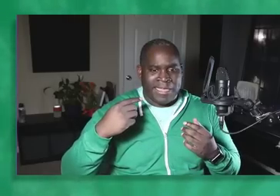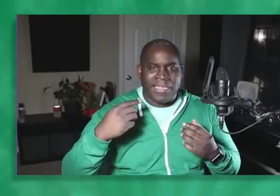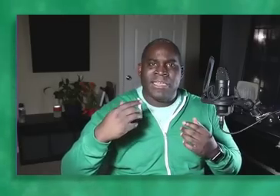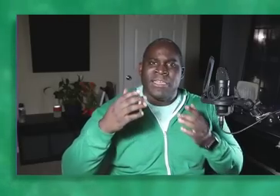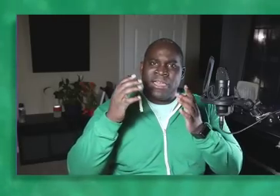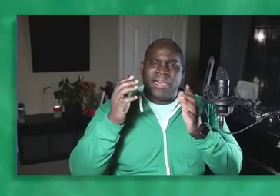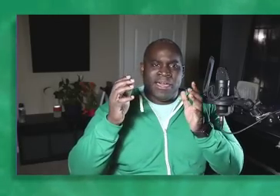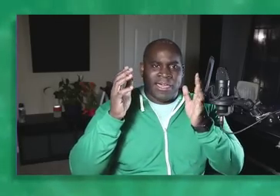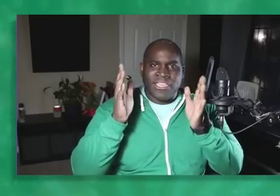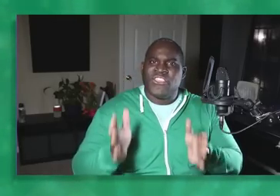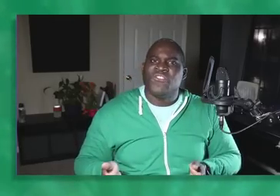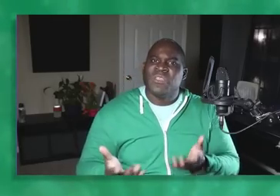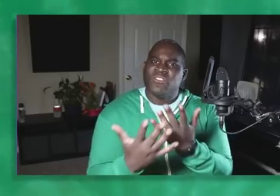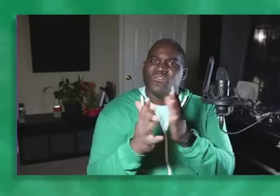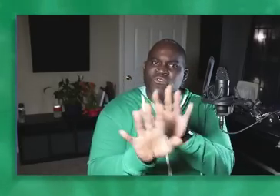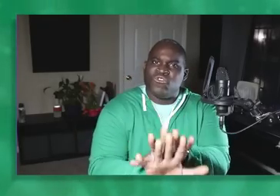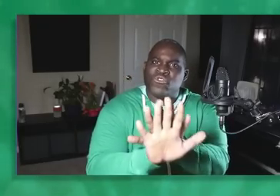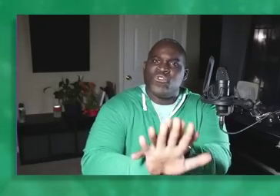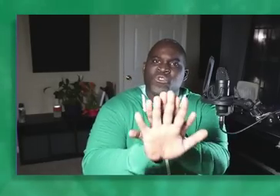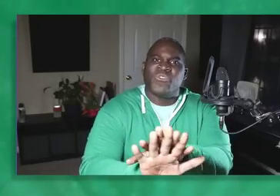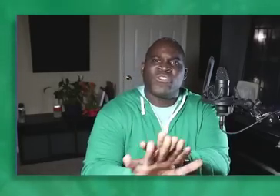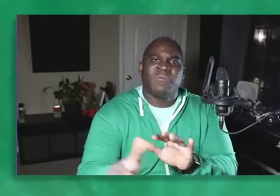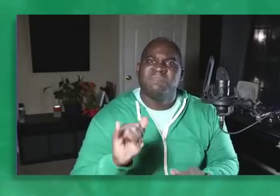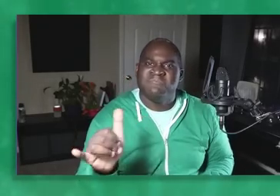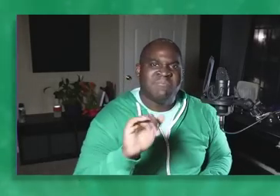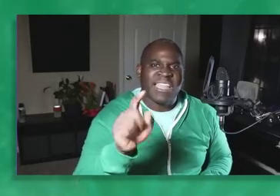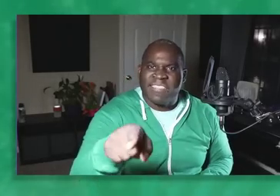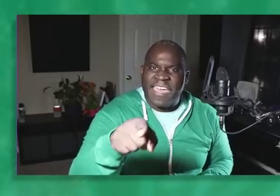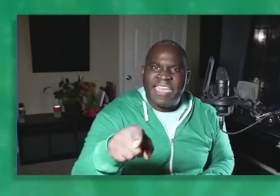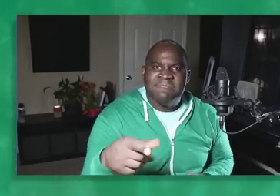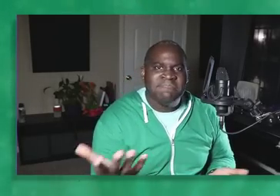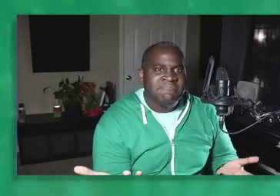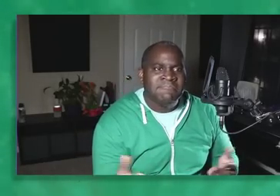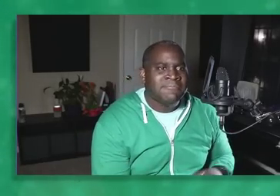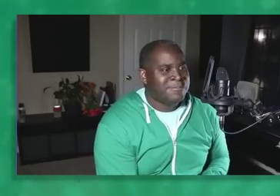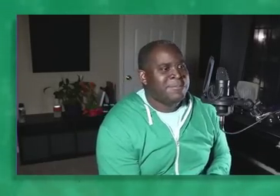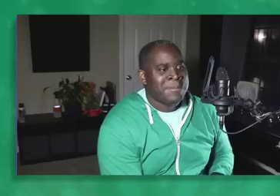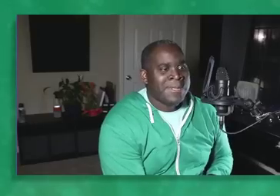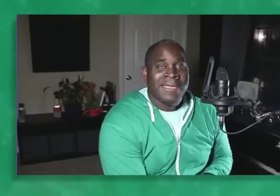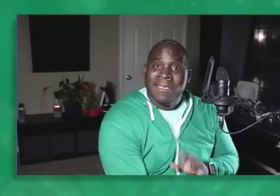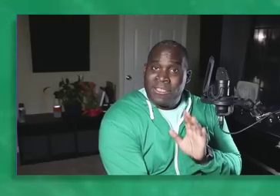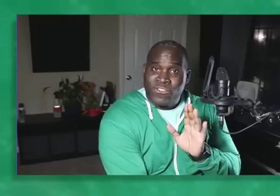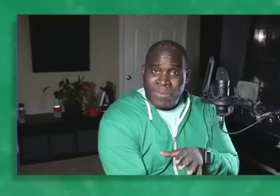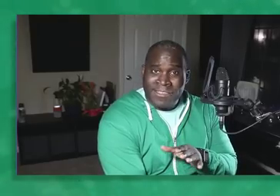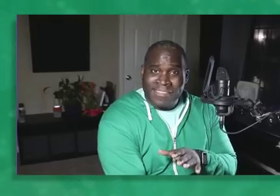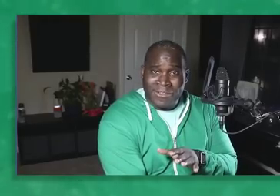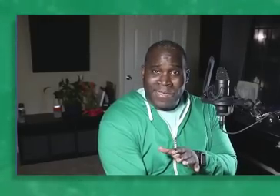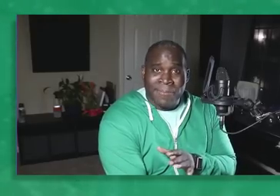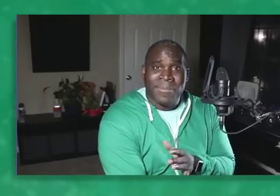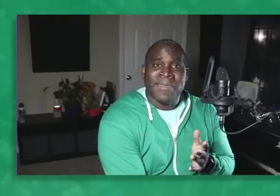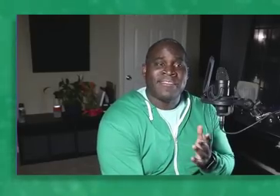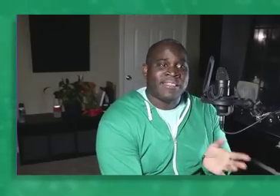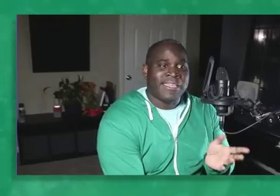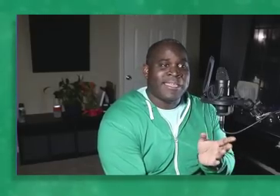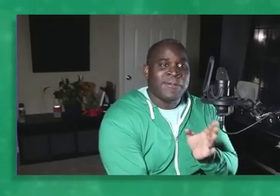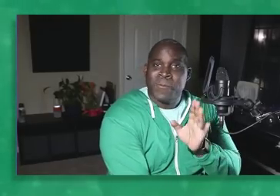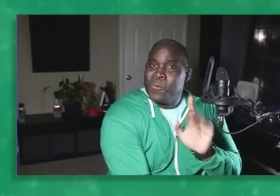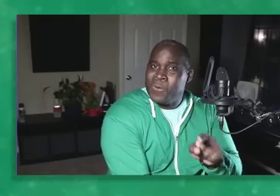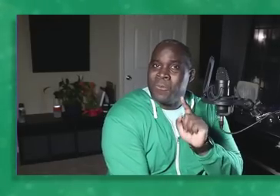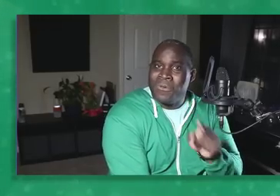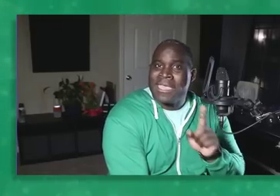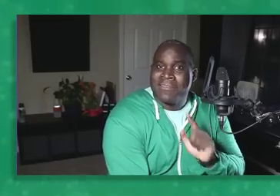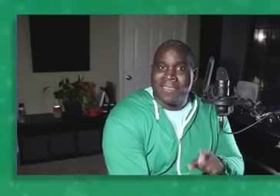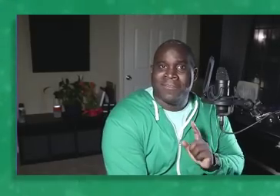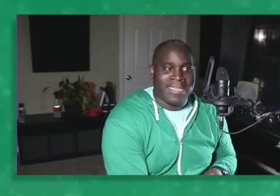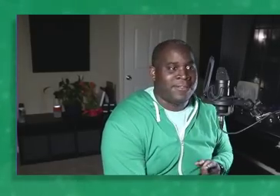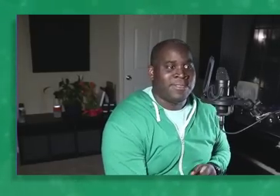say human troops like that? She might have said all that, but basically we